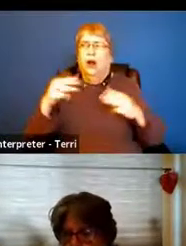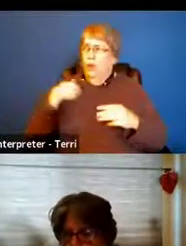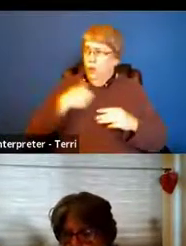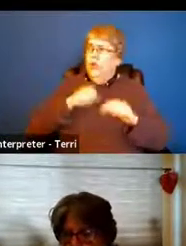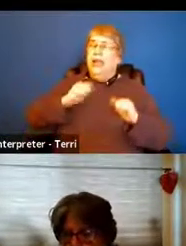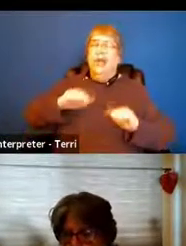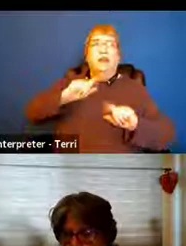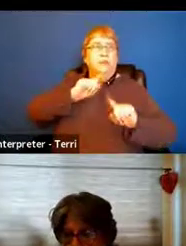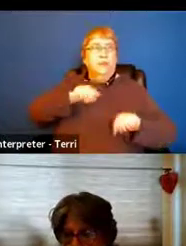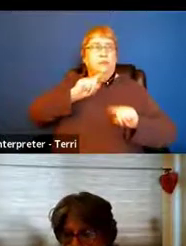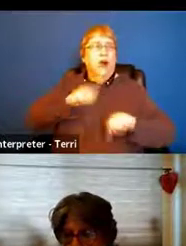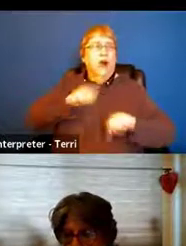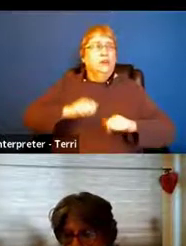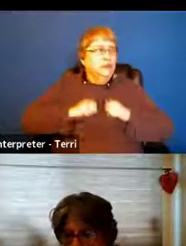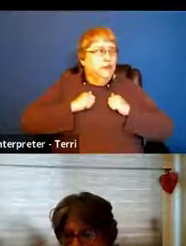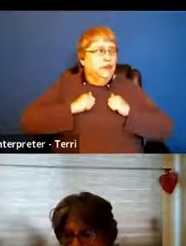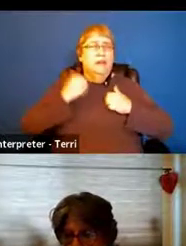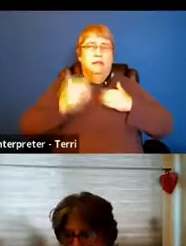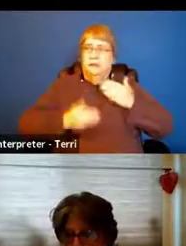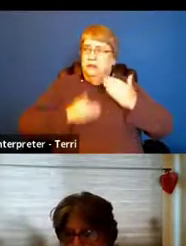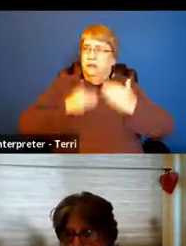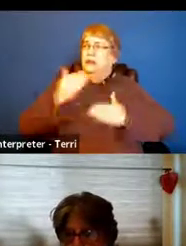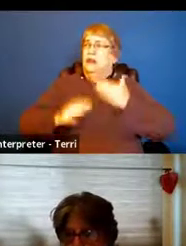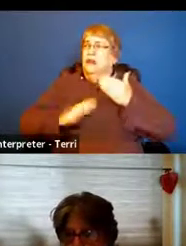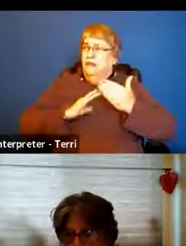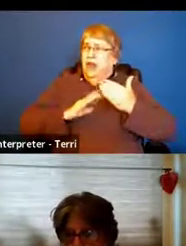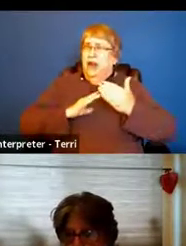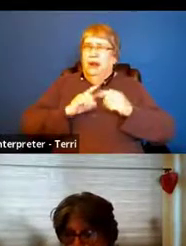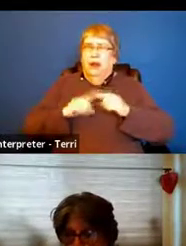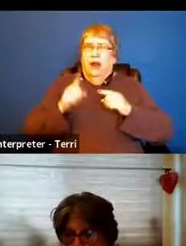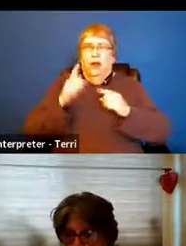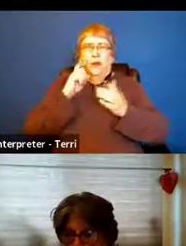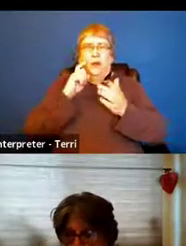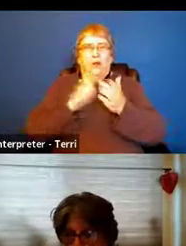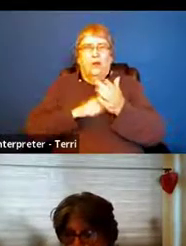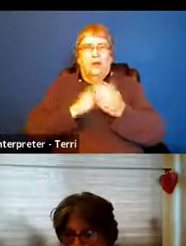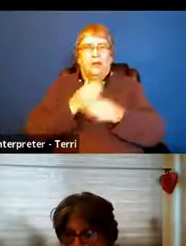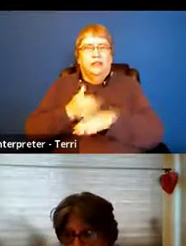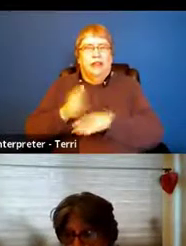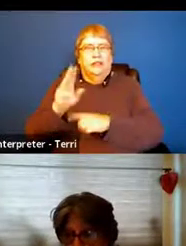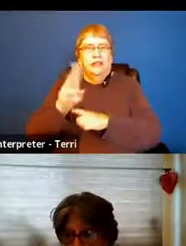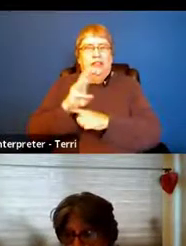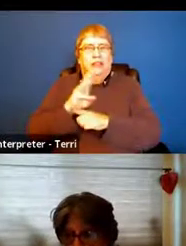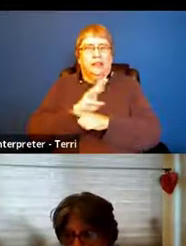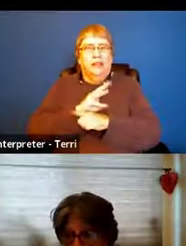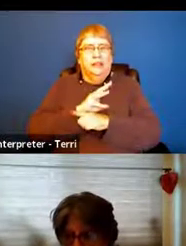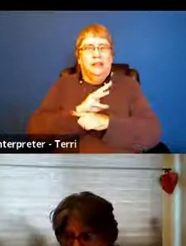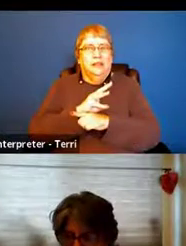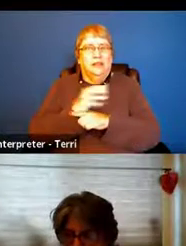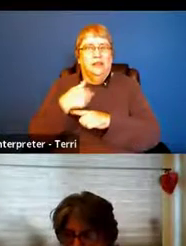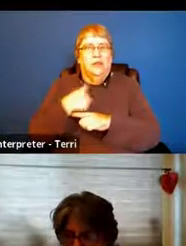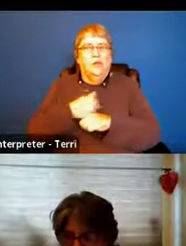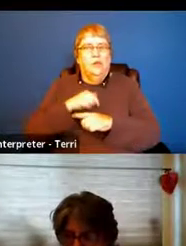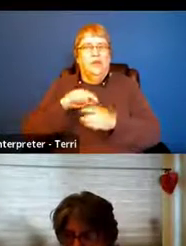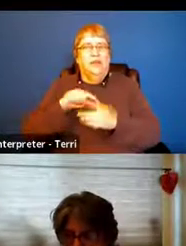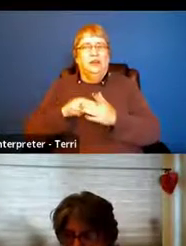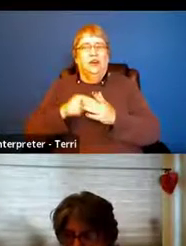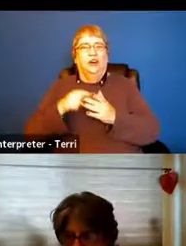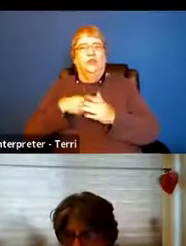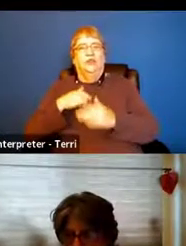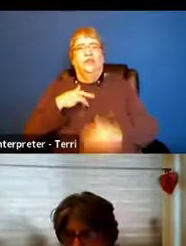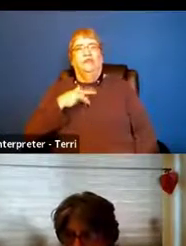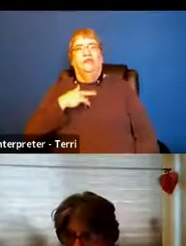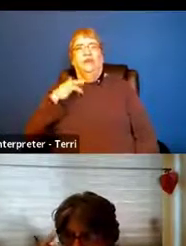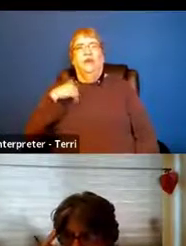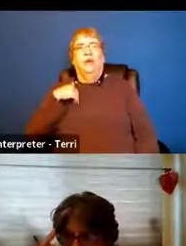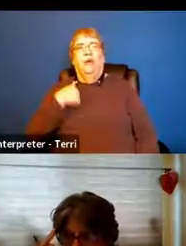respond and survive during crises. But what we tend to notice is after about 6 months, we start to really find that burnout and kind